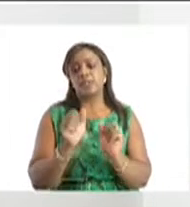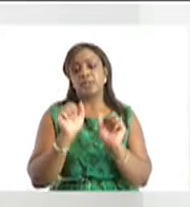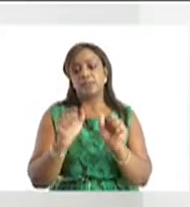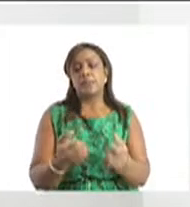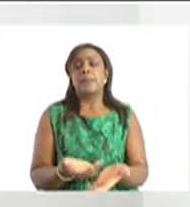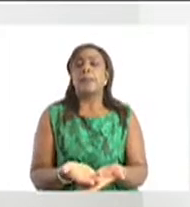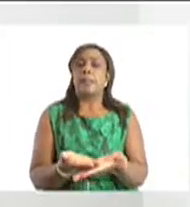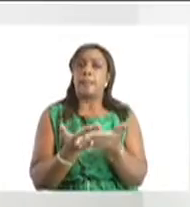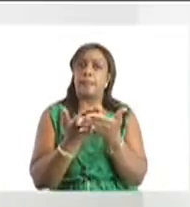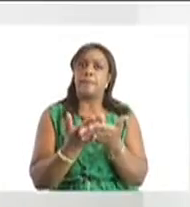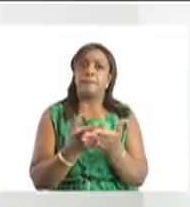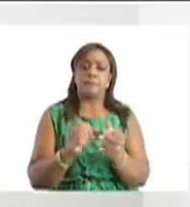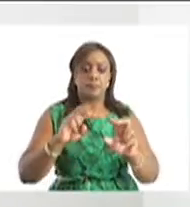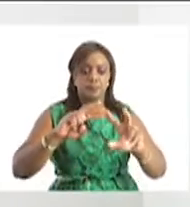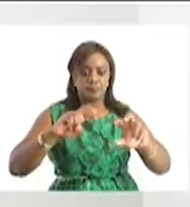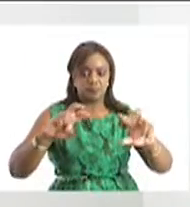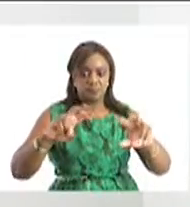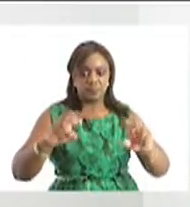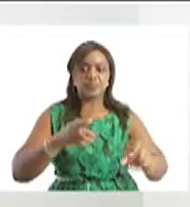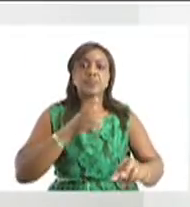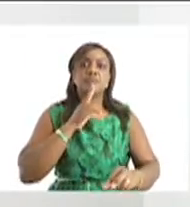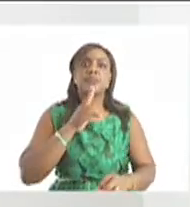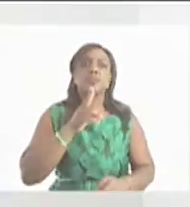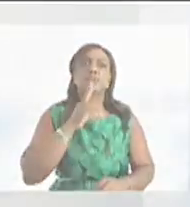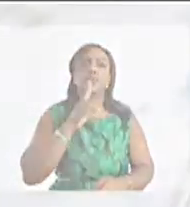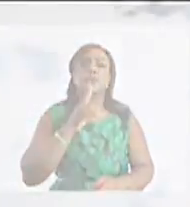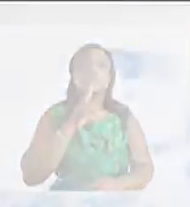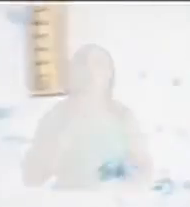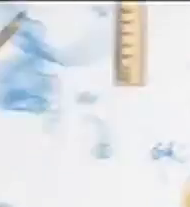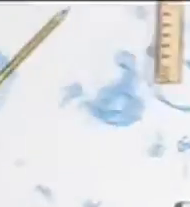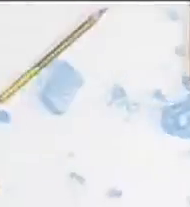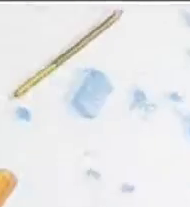you answer the questions.